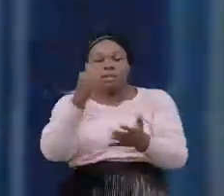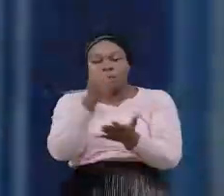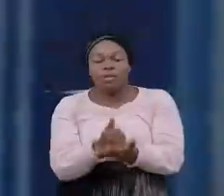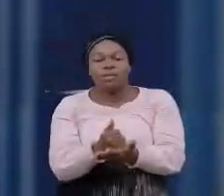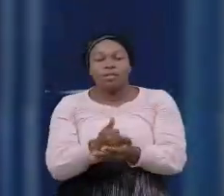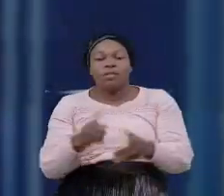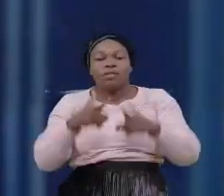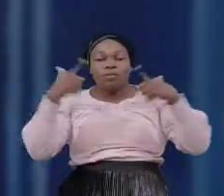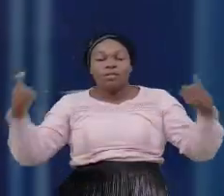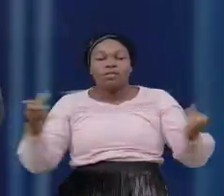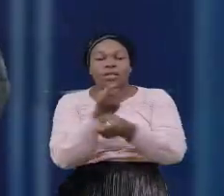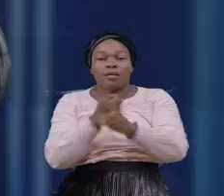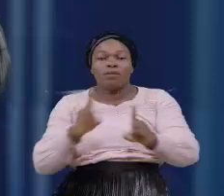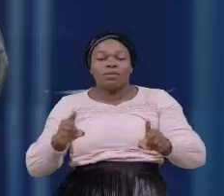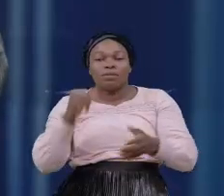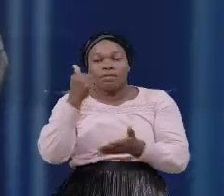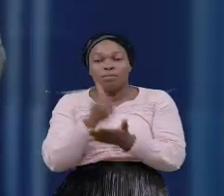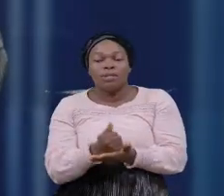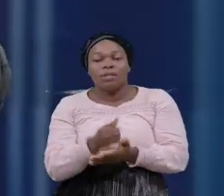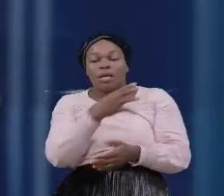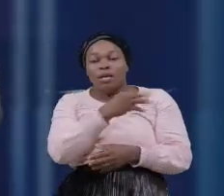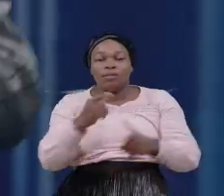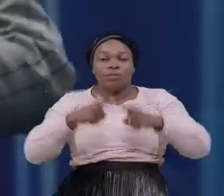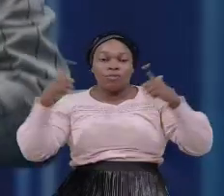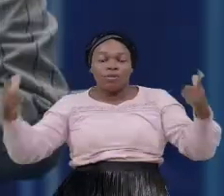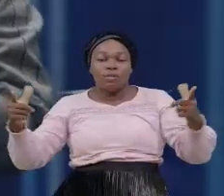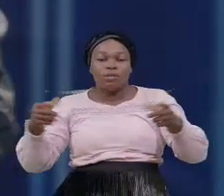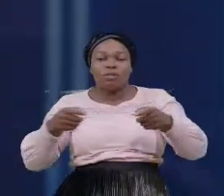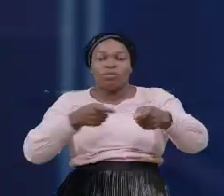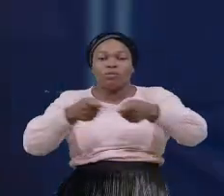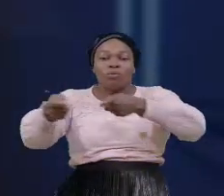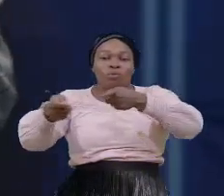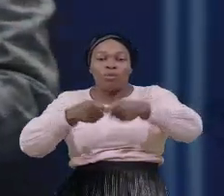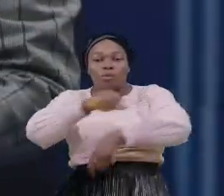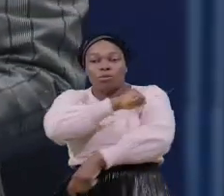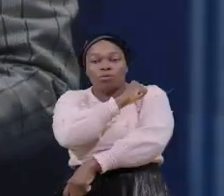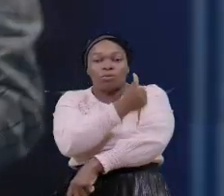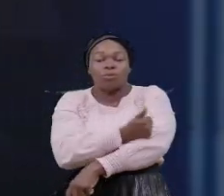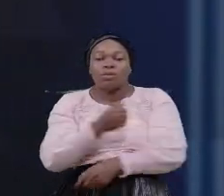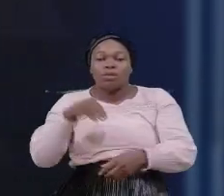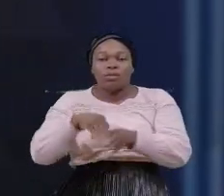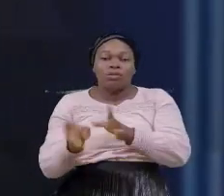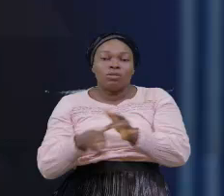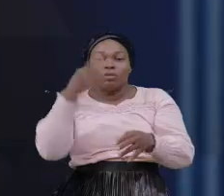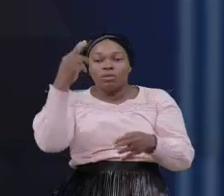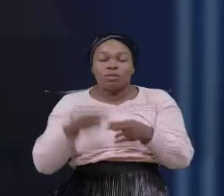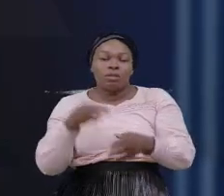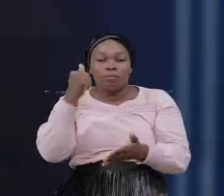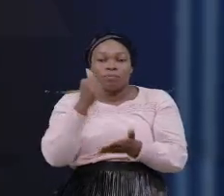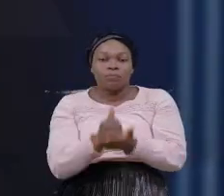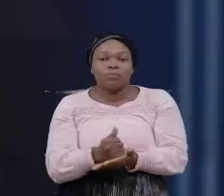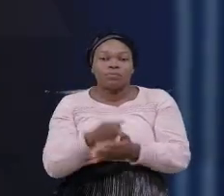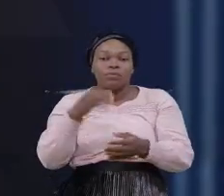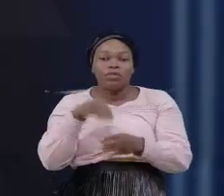deliverance, and great dominion in your life in Jesus' name. Look at Hebrews chapter 2. I'm reading